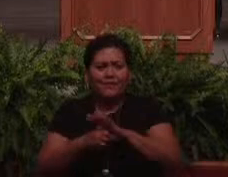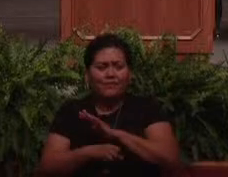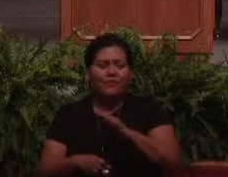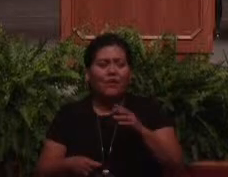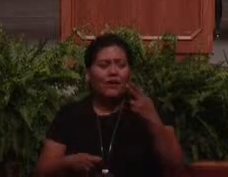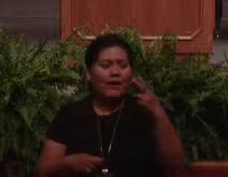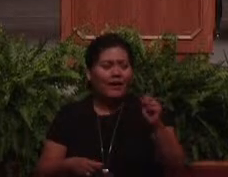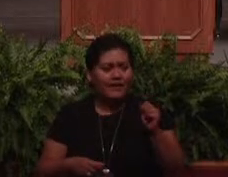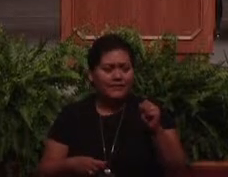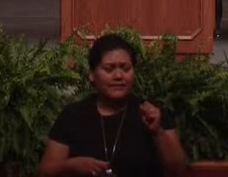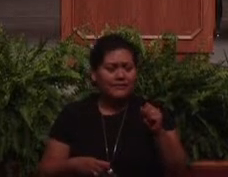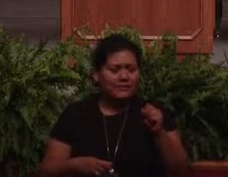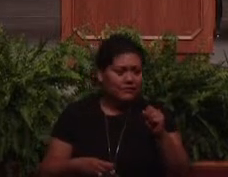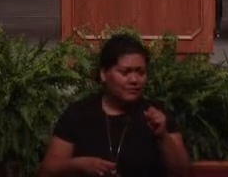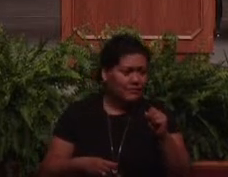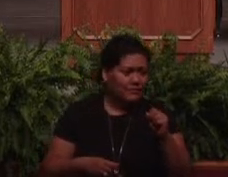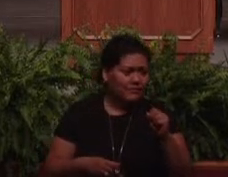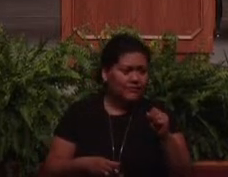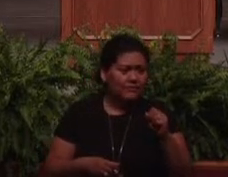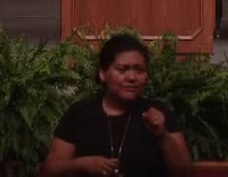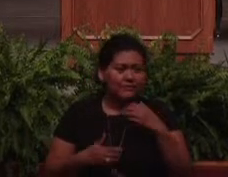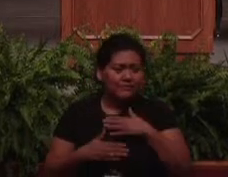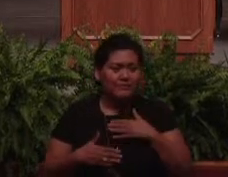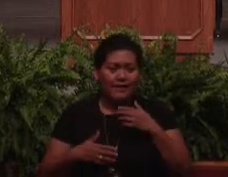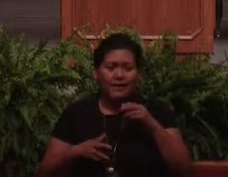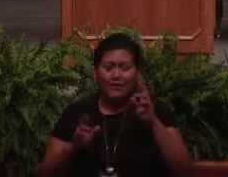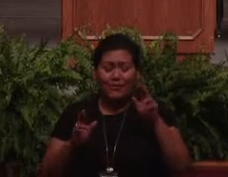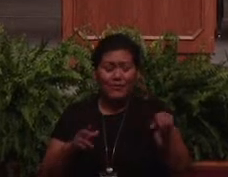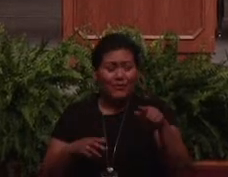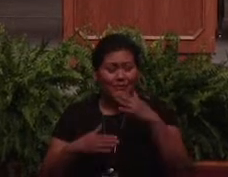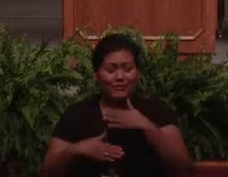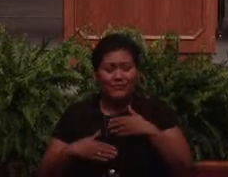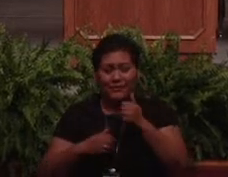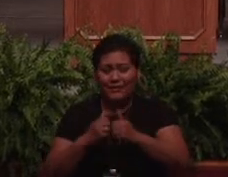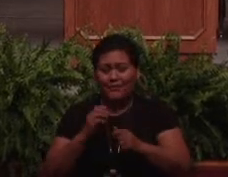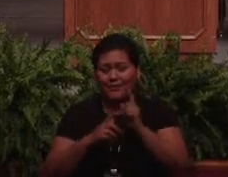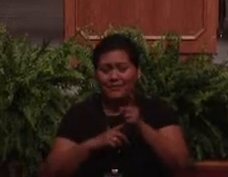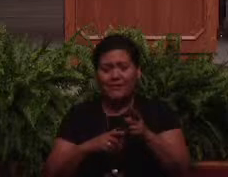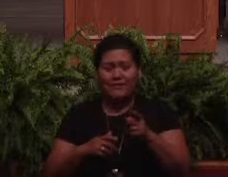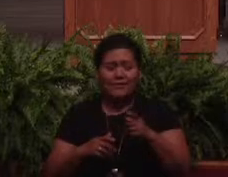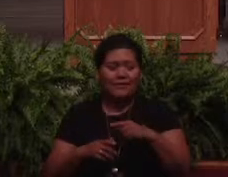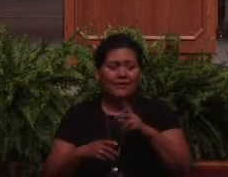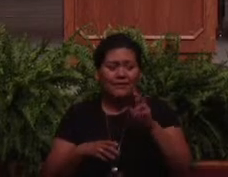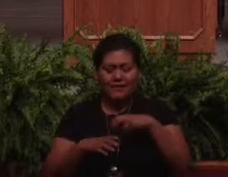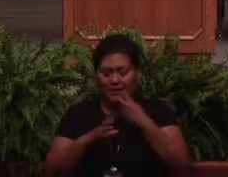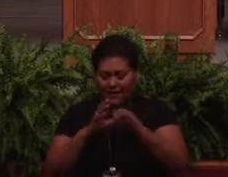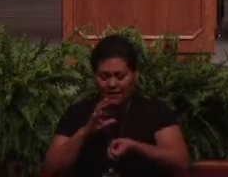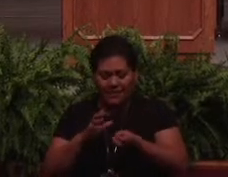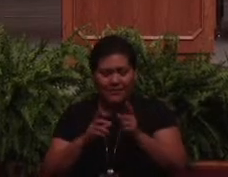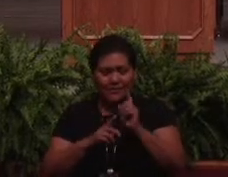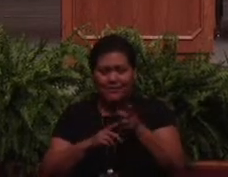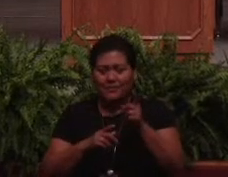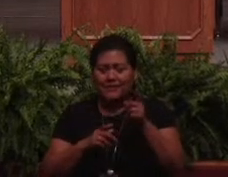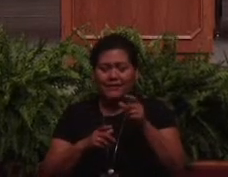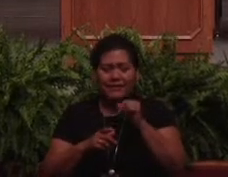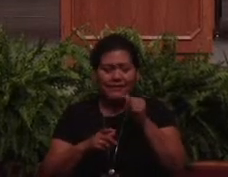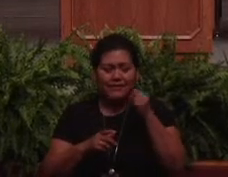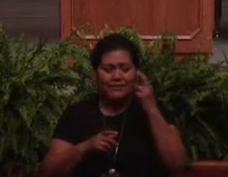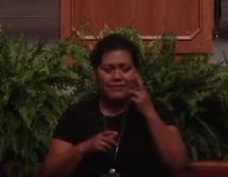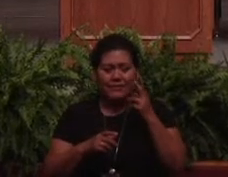was an experience, and I hope you enjoyed every minute of it. Caught up in the moment, I don't think you realize that all the memories we have